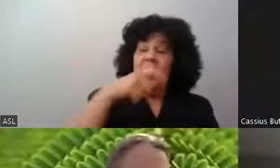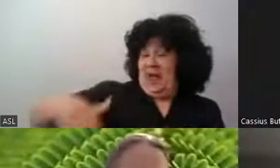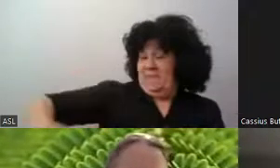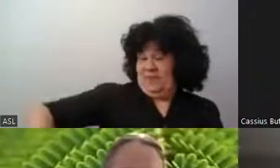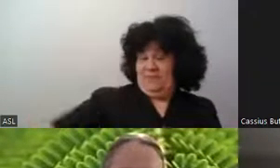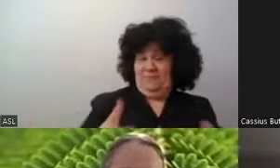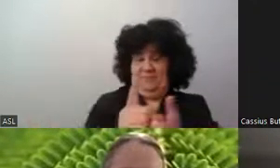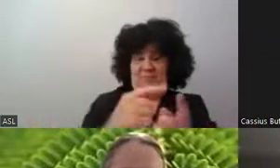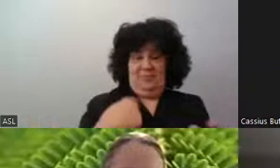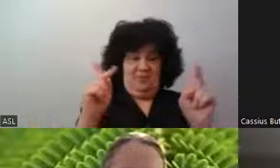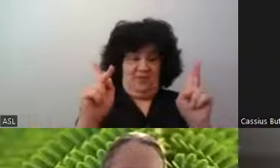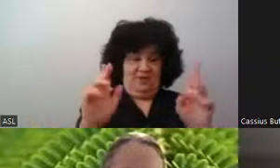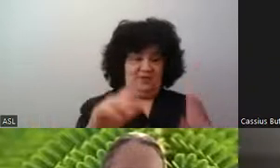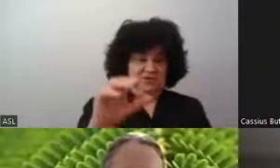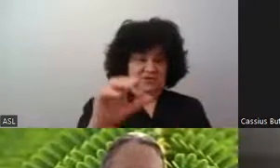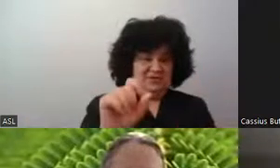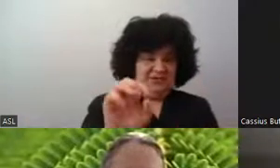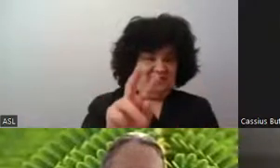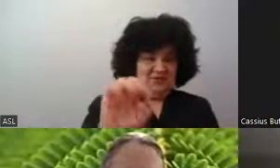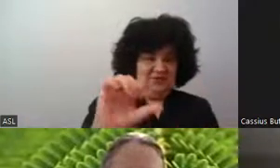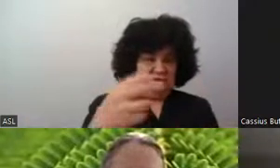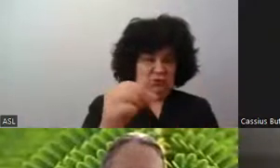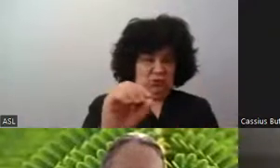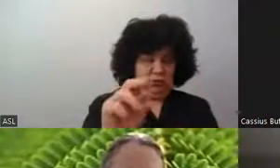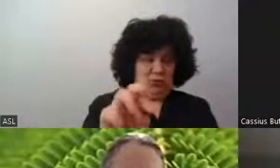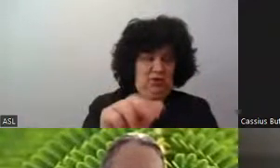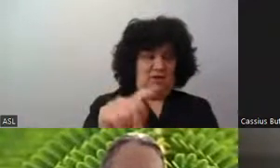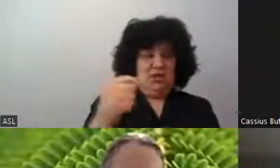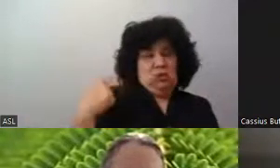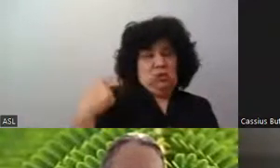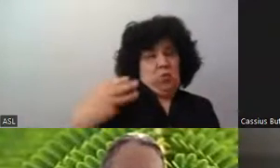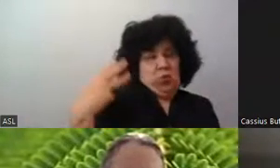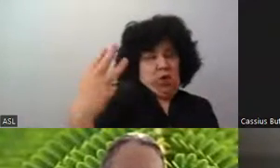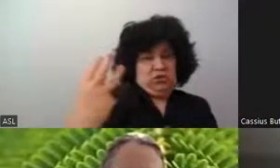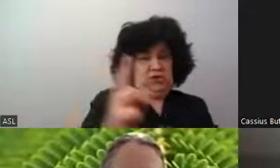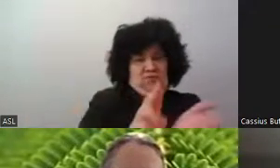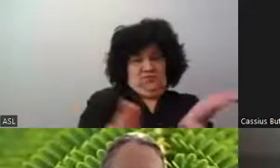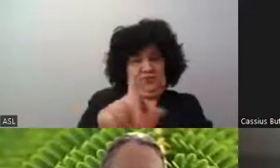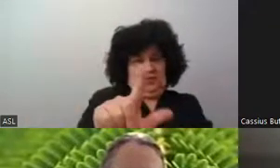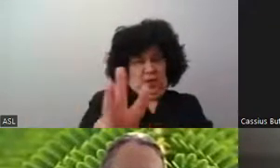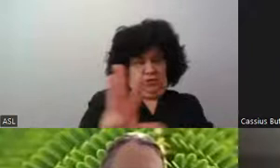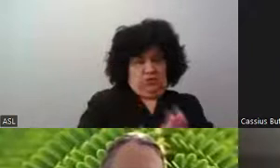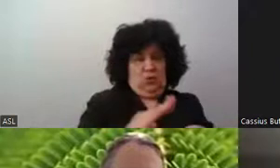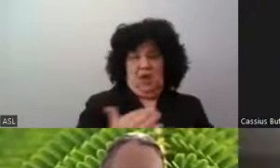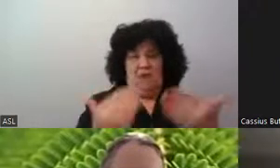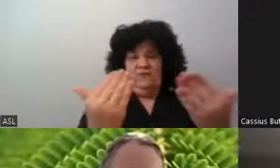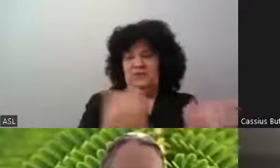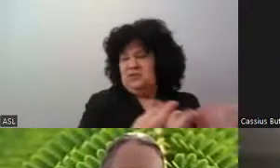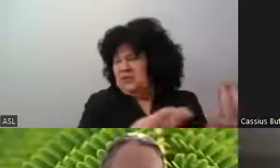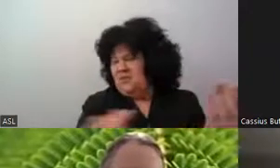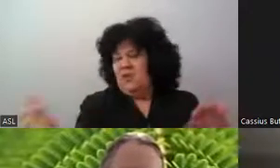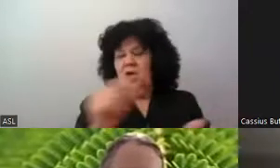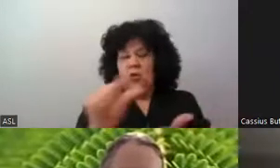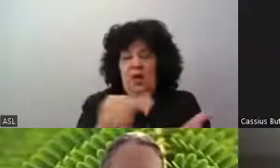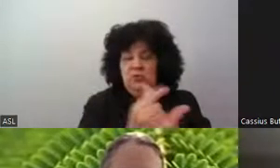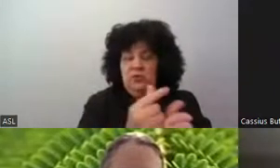Professor Steve Schooner. I'm at the George Washington University Law School, where we offer a number of graduate degrees related to government contracts